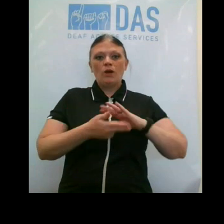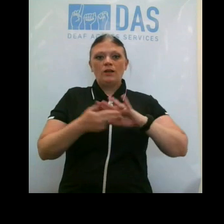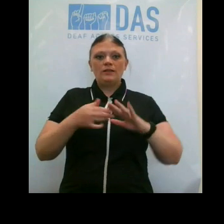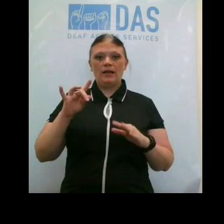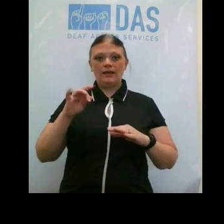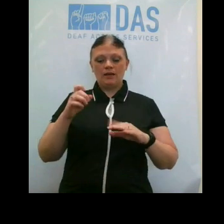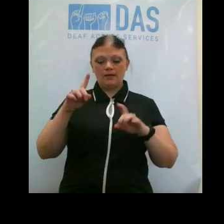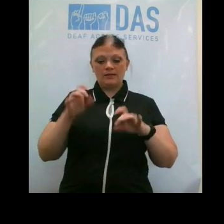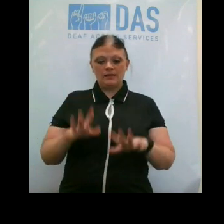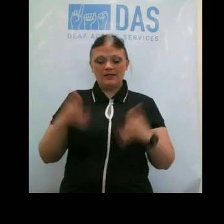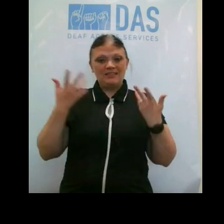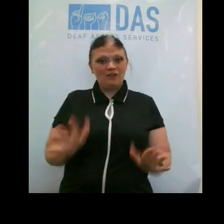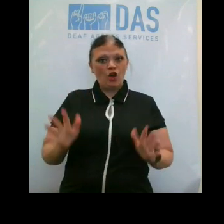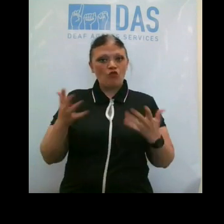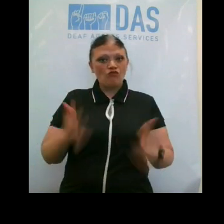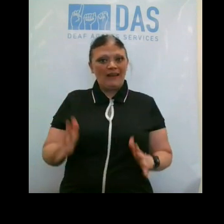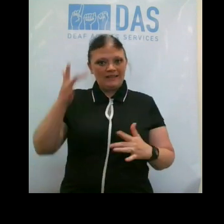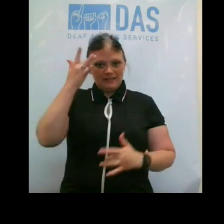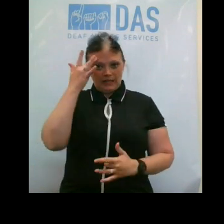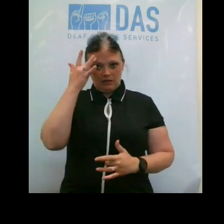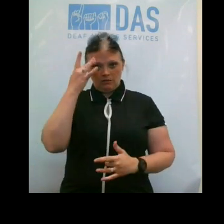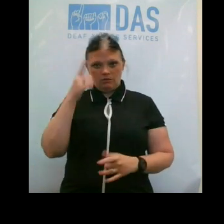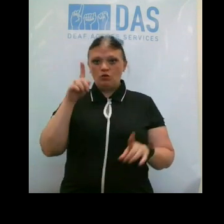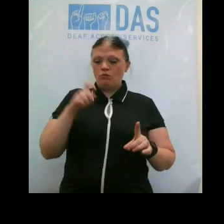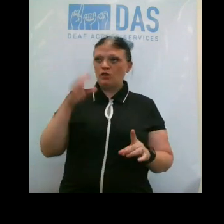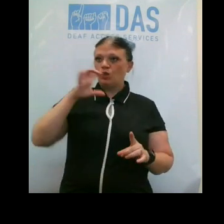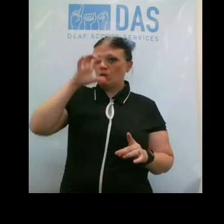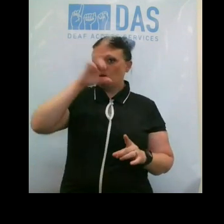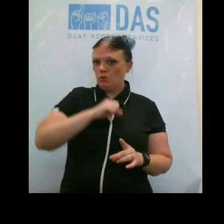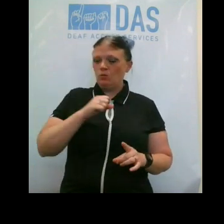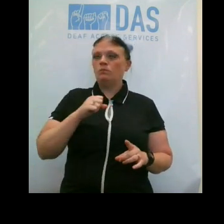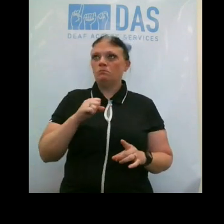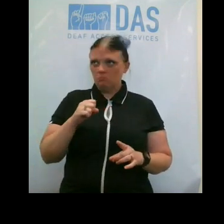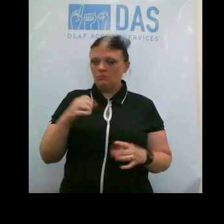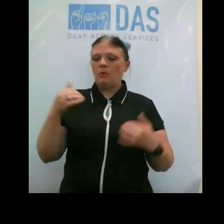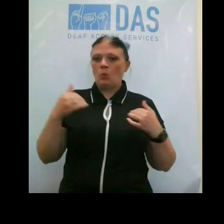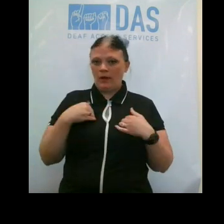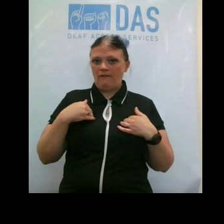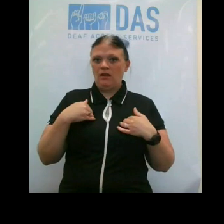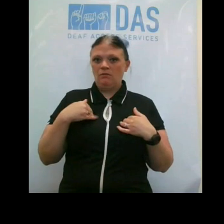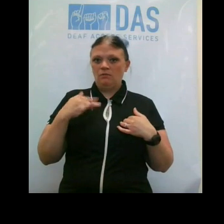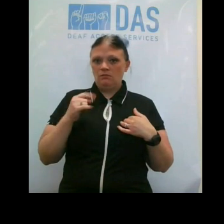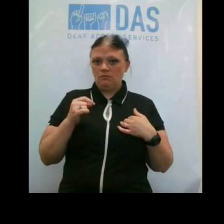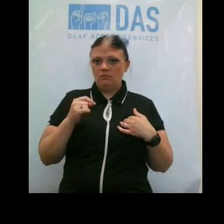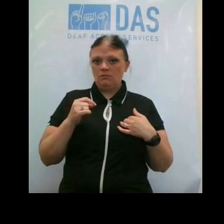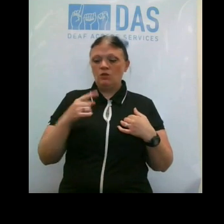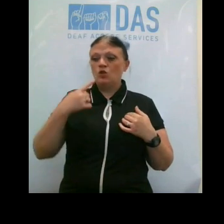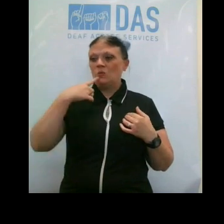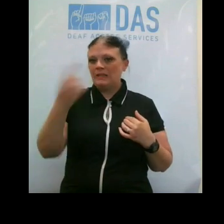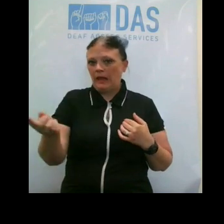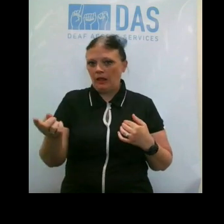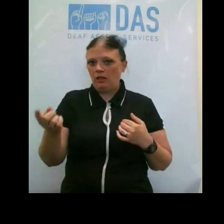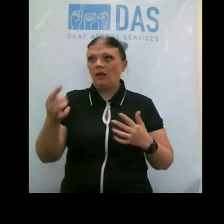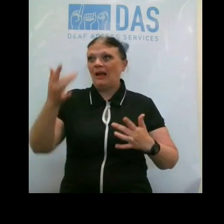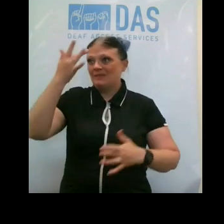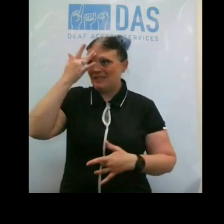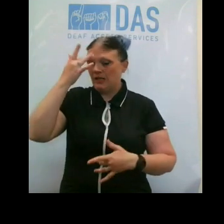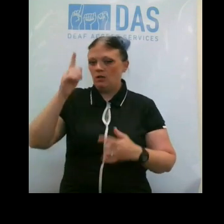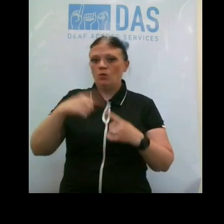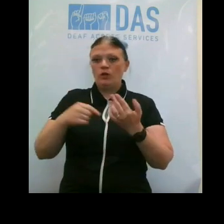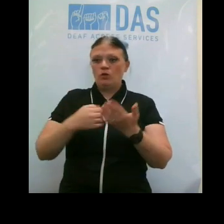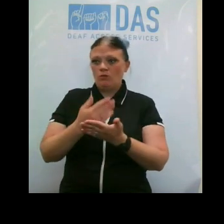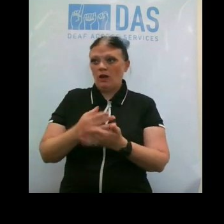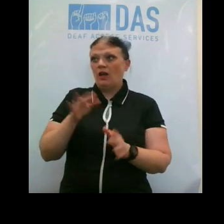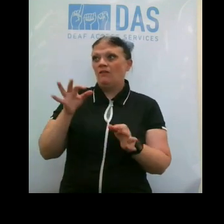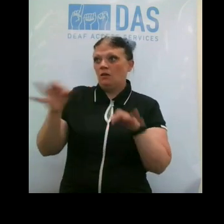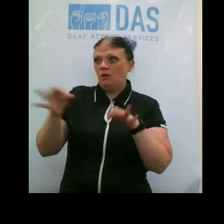sick, you have to assume that you have COVID-19. You need to tell us that you're sick. You need to tell the people when you arrive that you're sick,